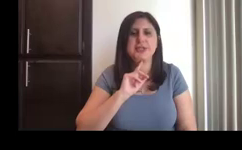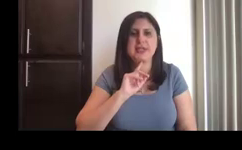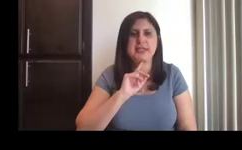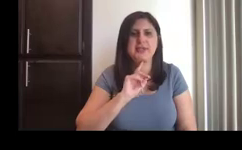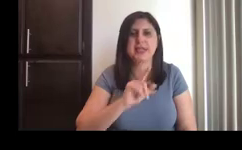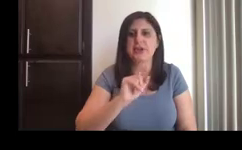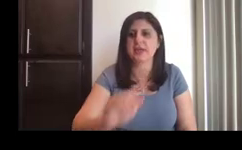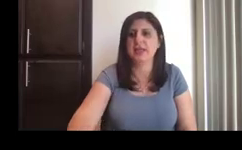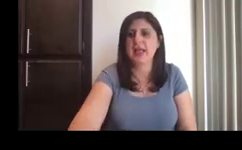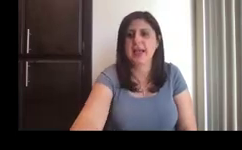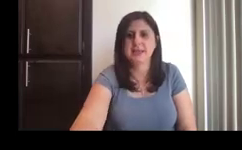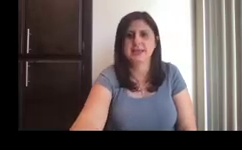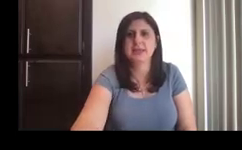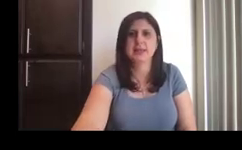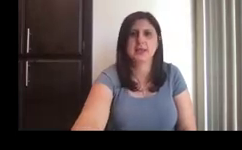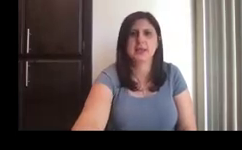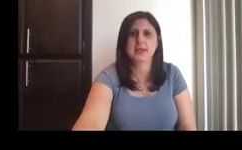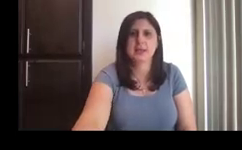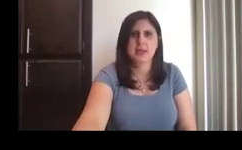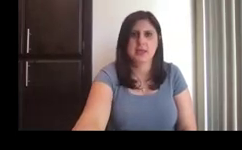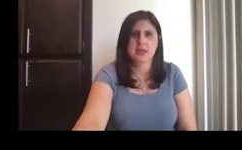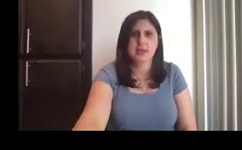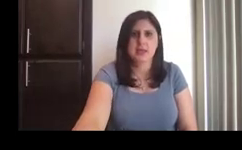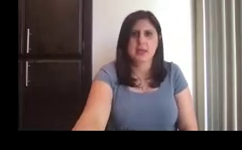We're going to go ahead and do this activity together in class.